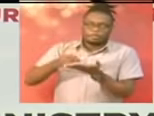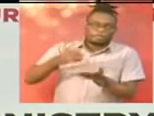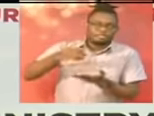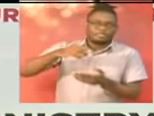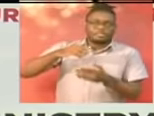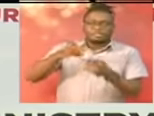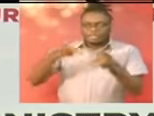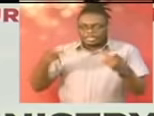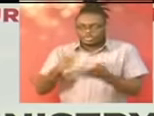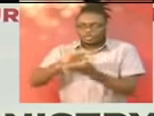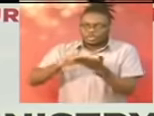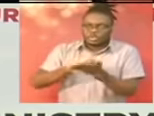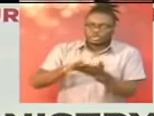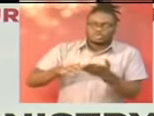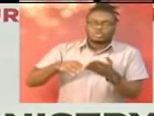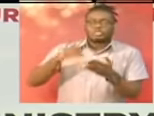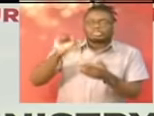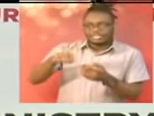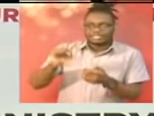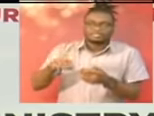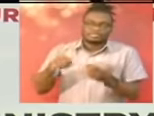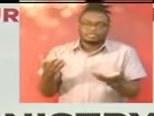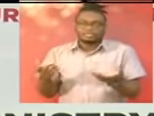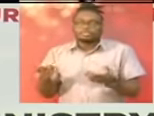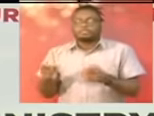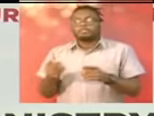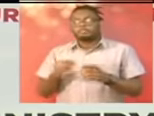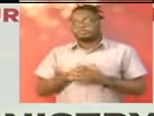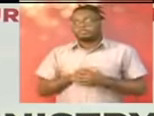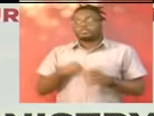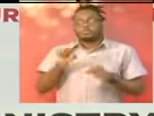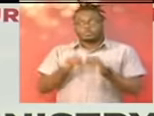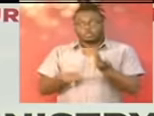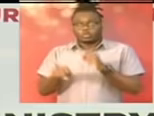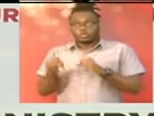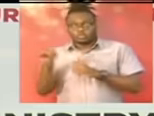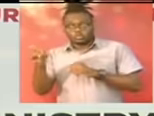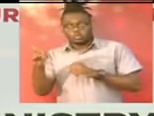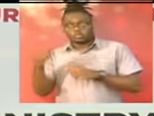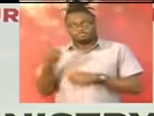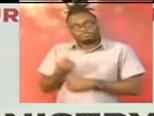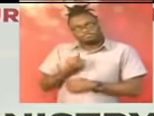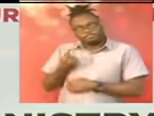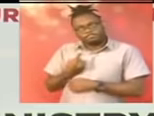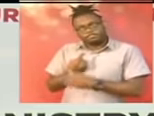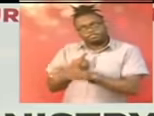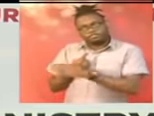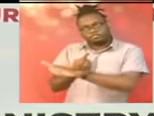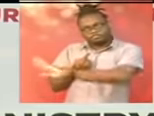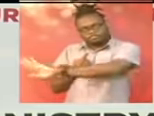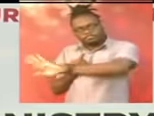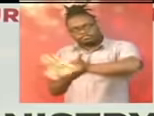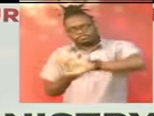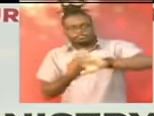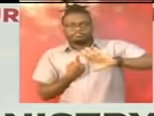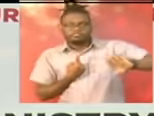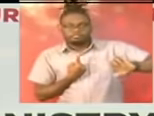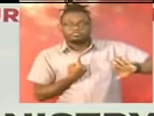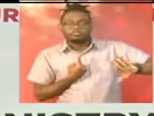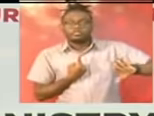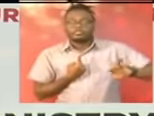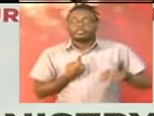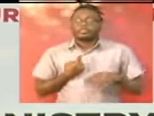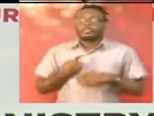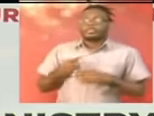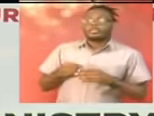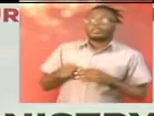helps you as the infected, isolated individual in a home not to transmit your infection to other individuals, because household